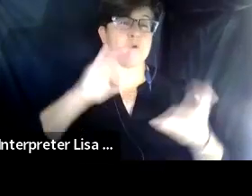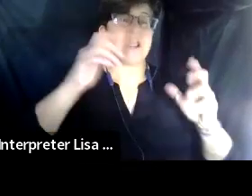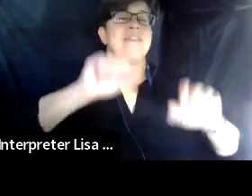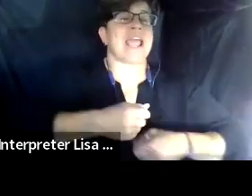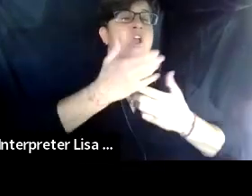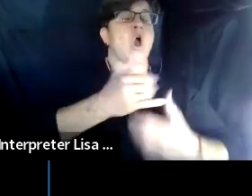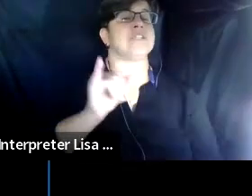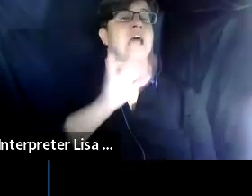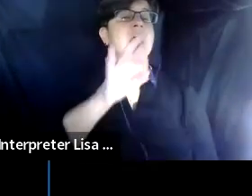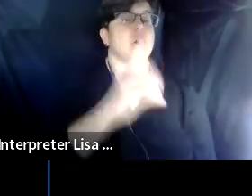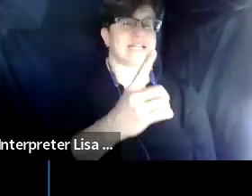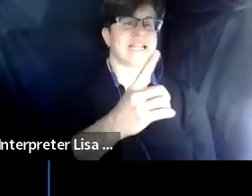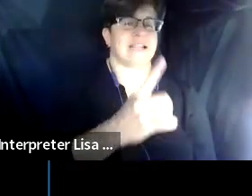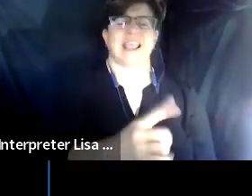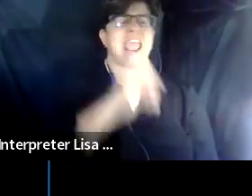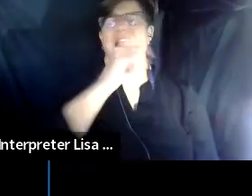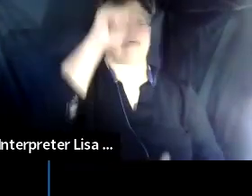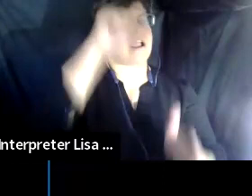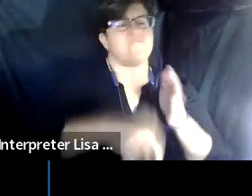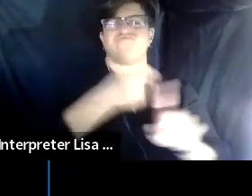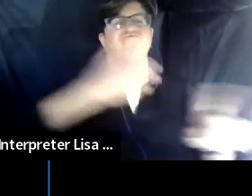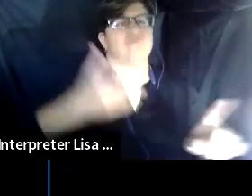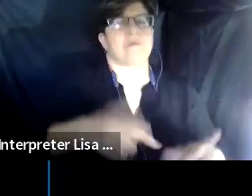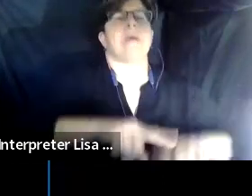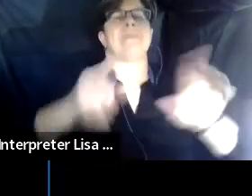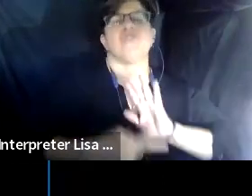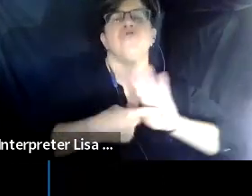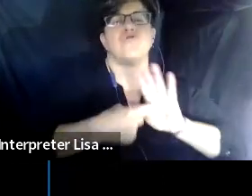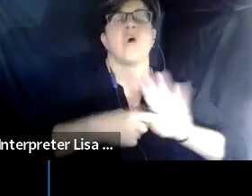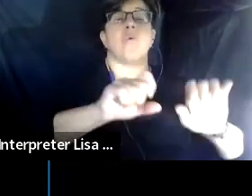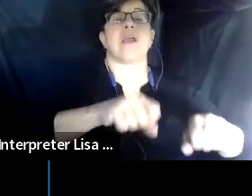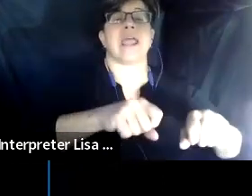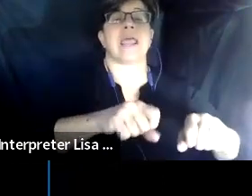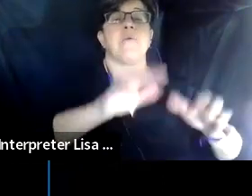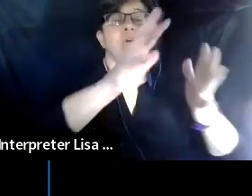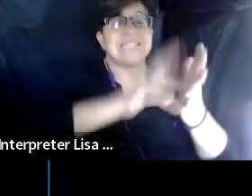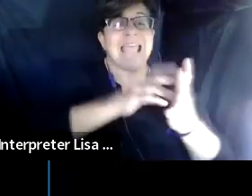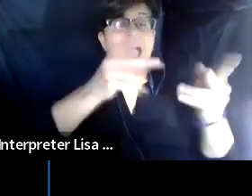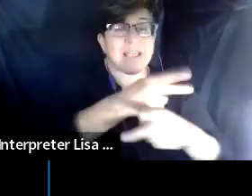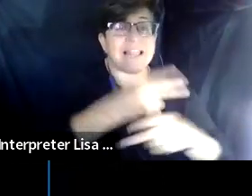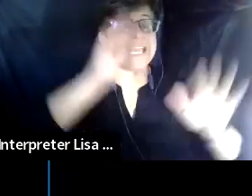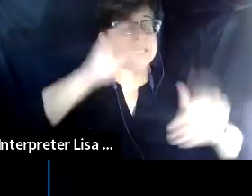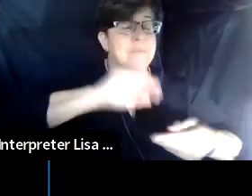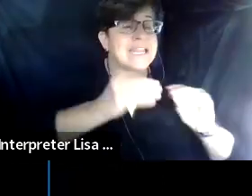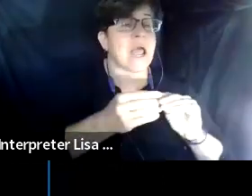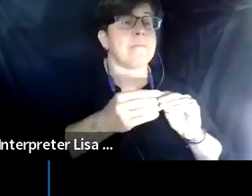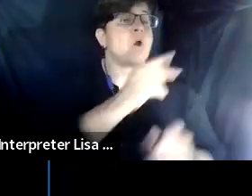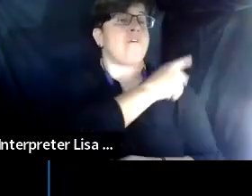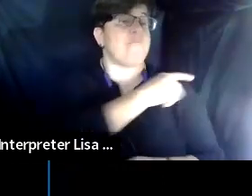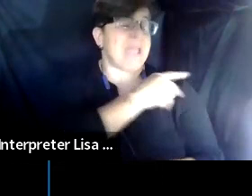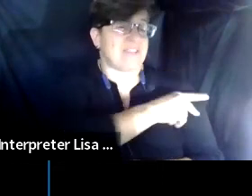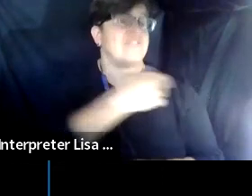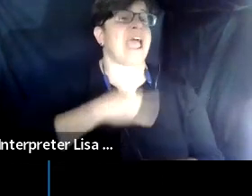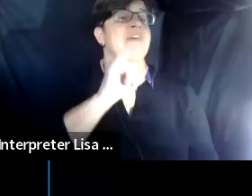going to go into too much details, but just to show that we were able to calculate the expected number of patients with